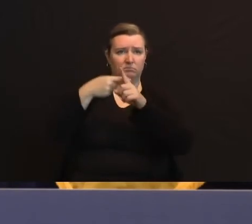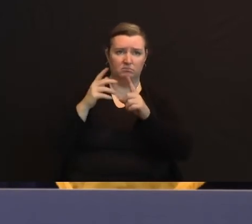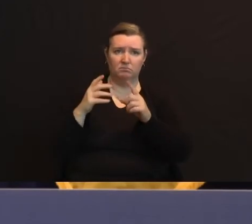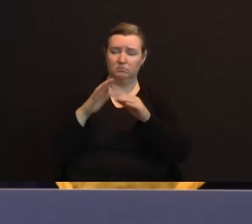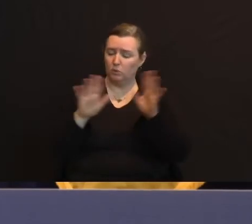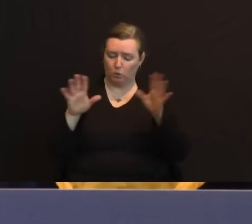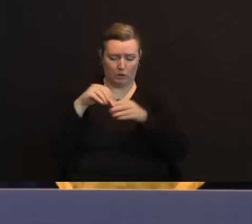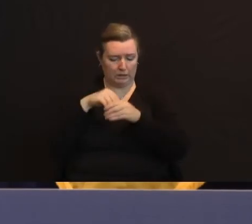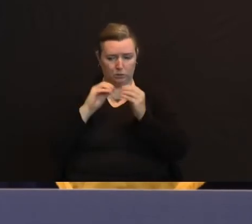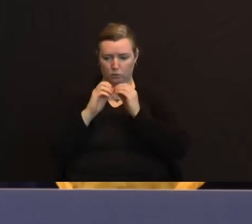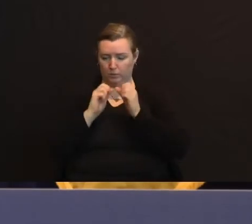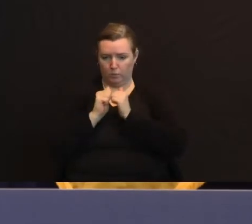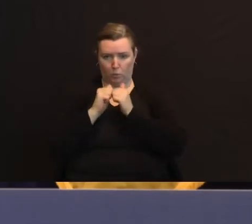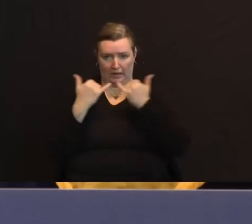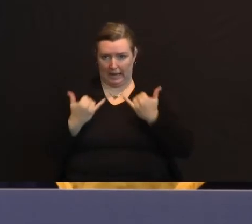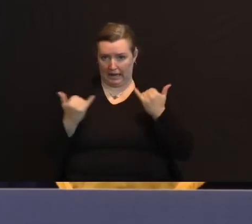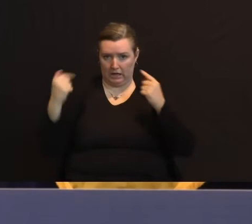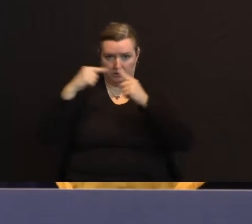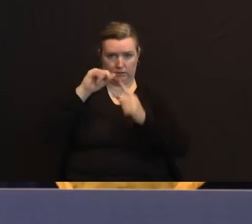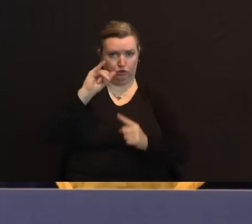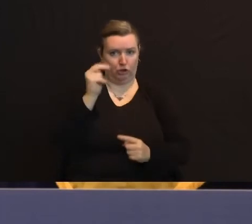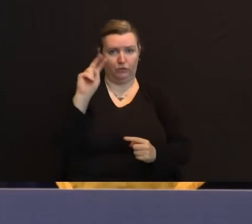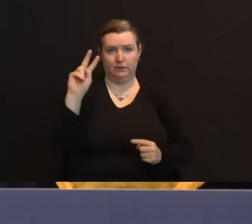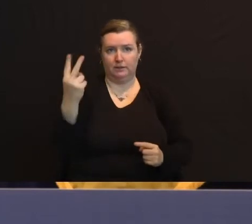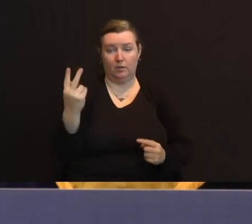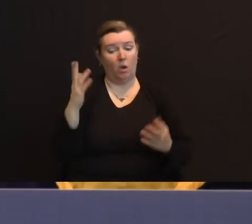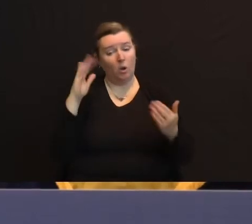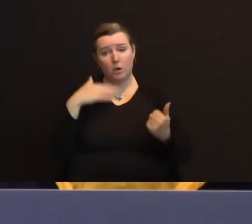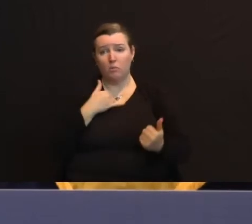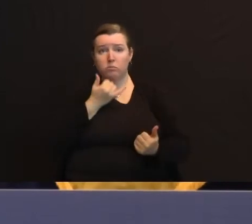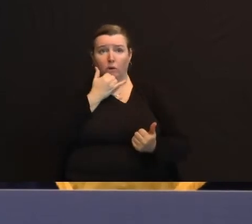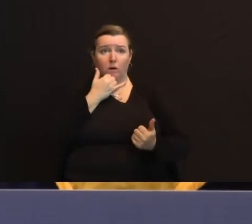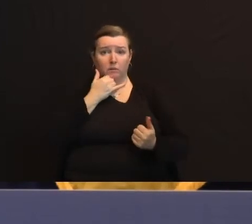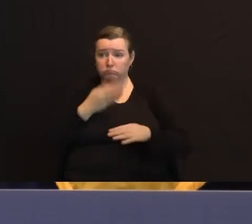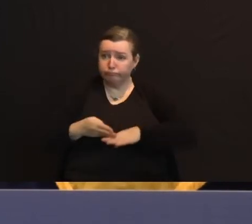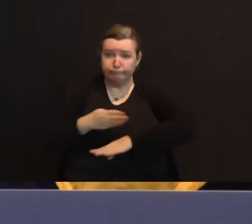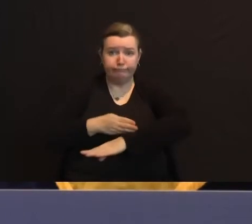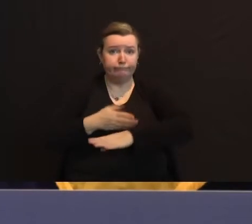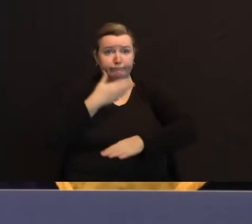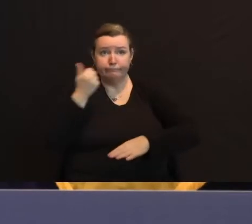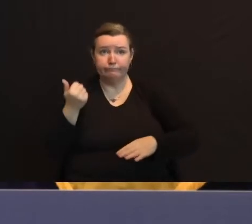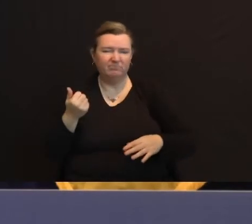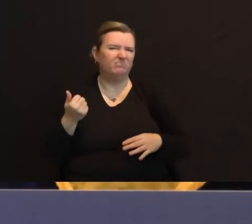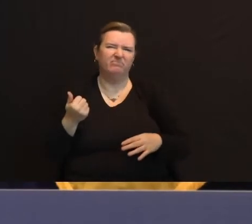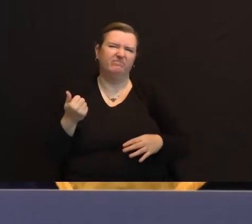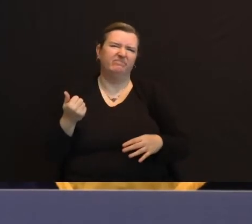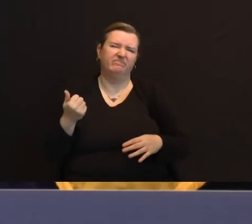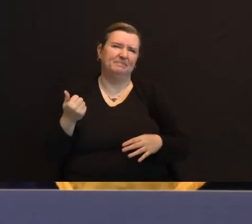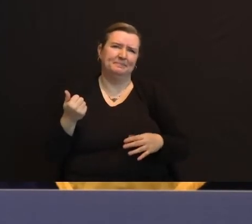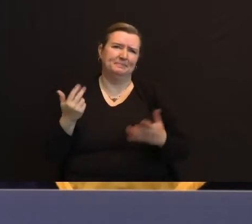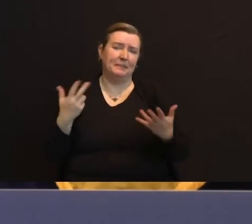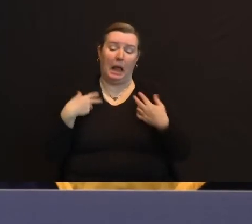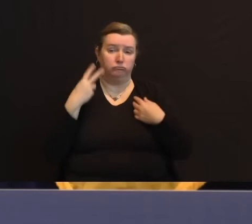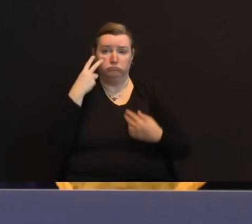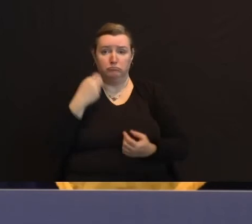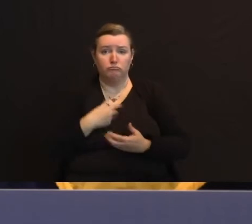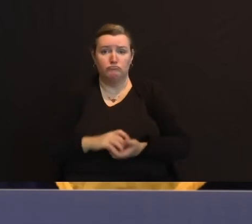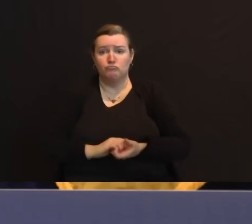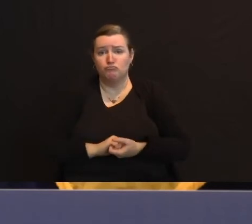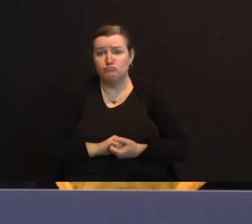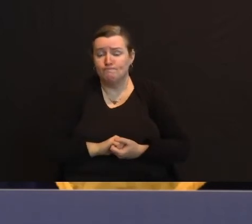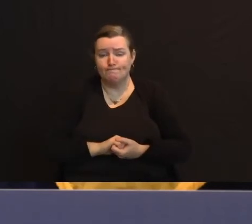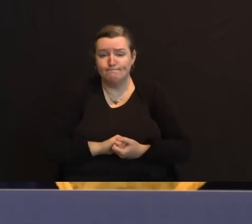wrong and it gets to a happier place. Paramount, I'm not sure I've got any, I think maybe we should follow up.